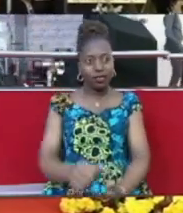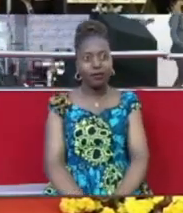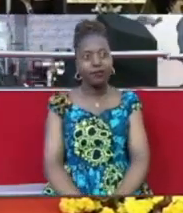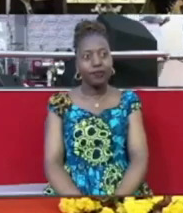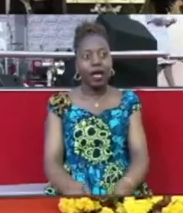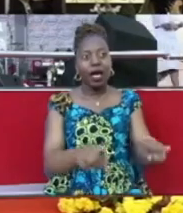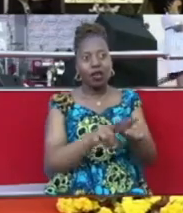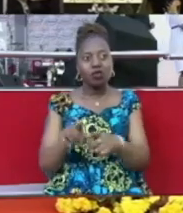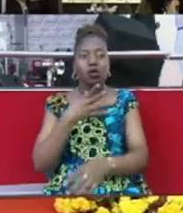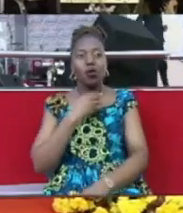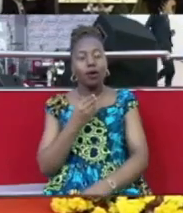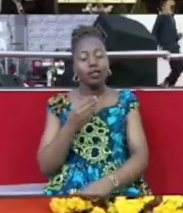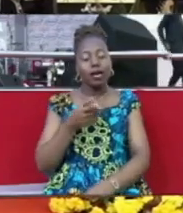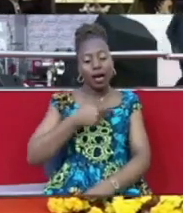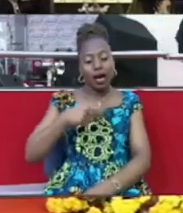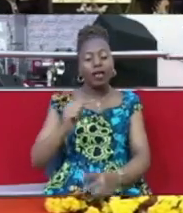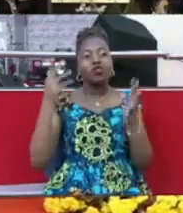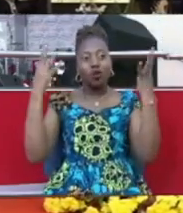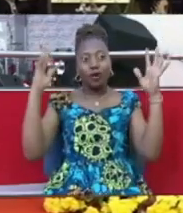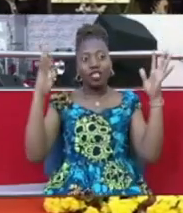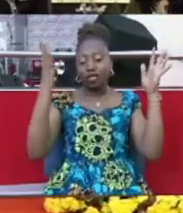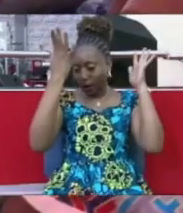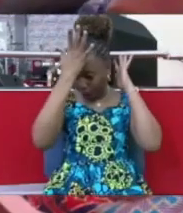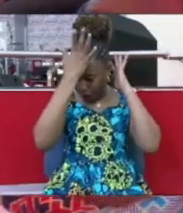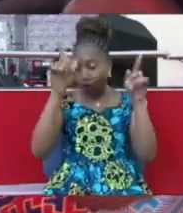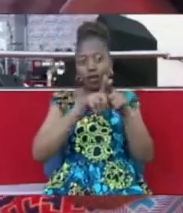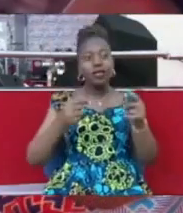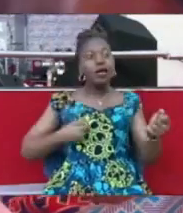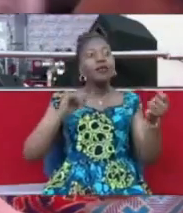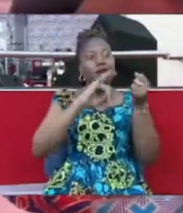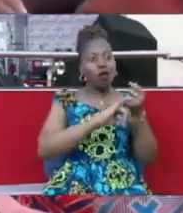And I also want us to put our hands together and appreciate our bishop and mom.